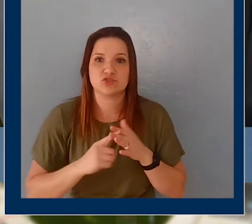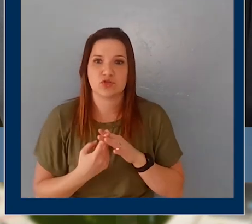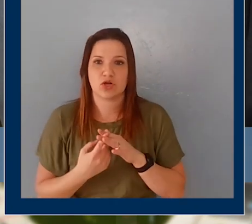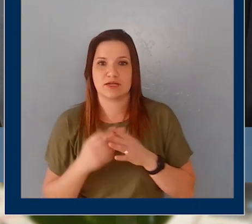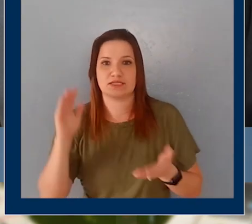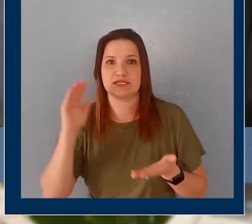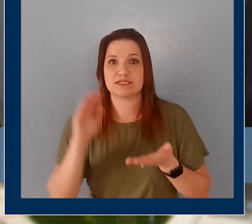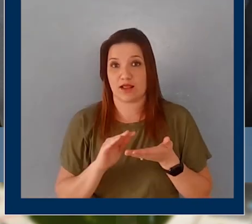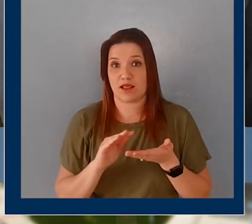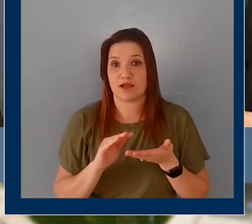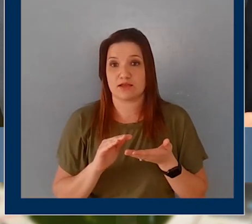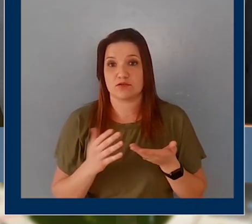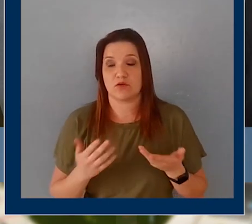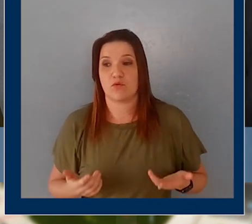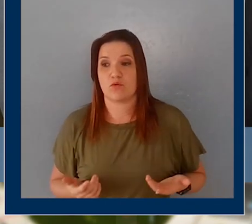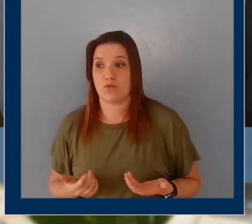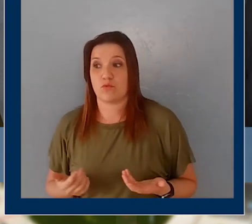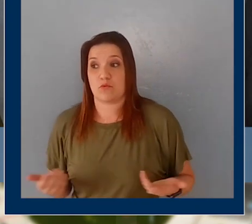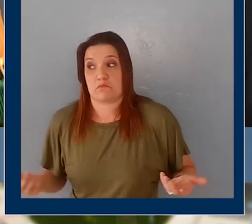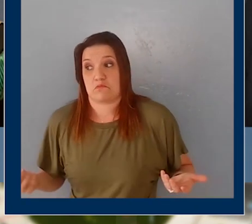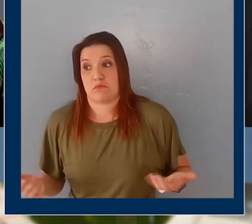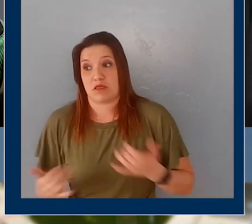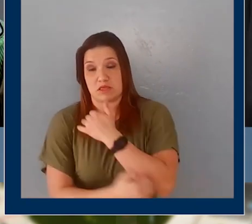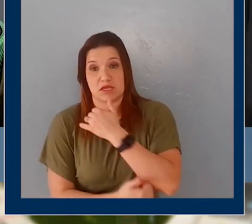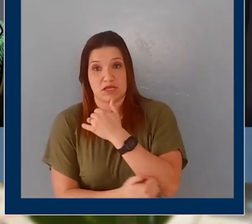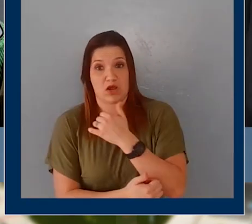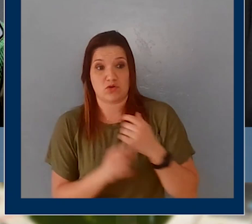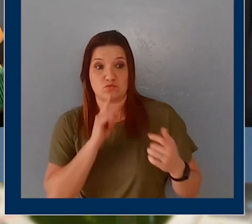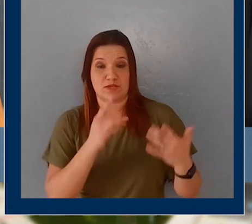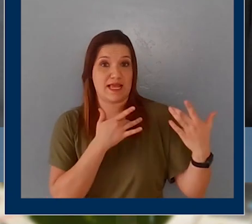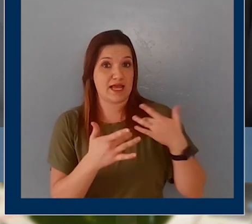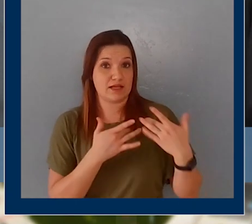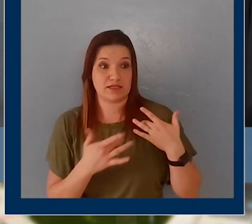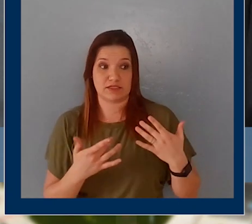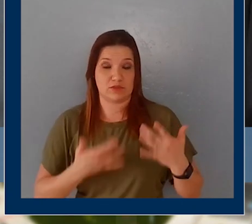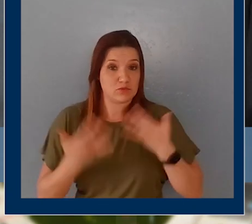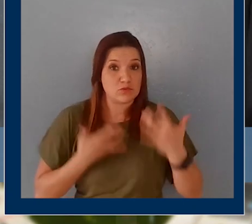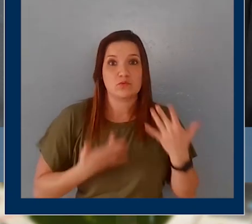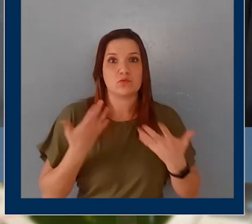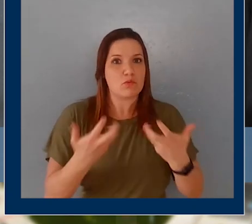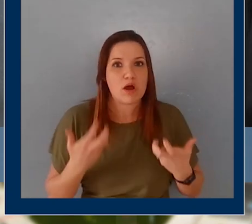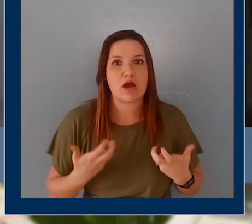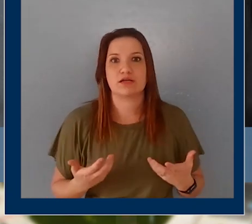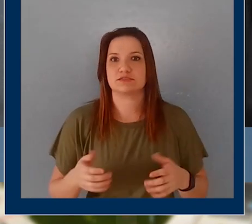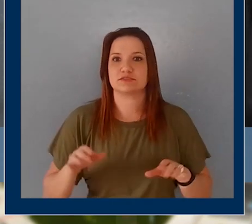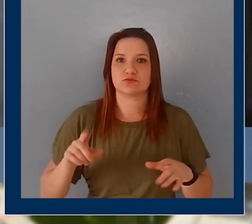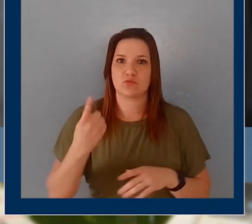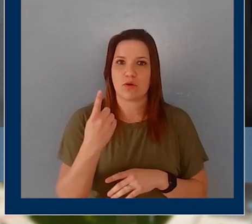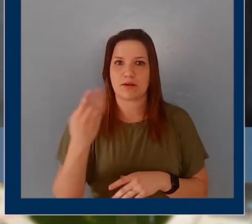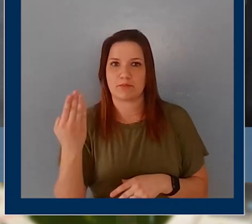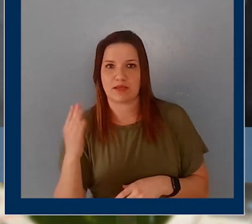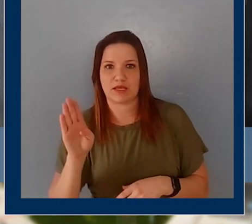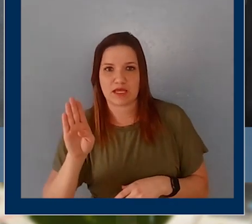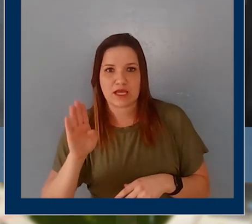to decline. And so the county is very anxious, as are we, to move into 1B. And again, if we don't get